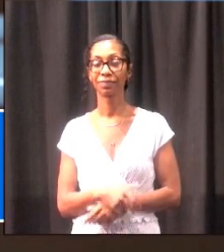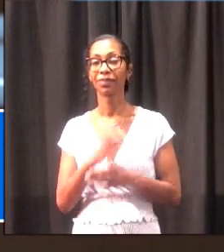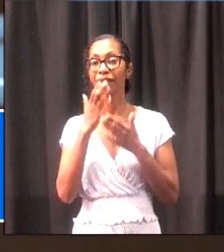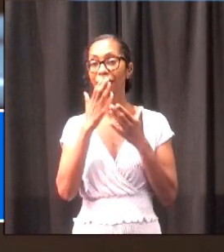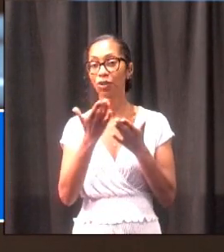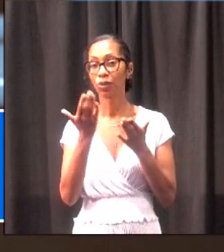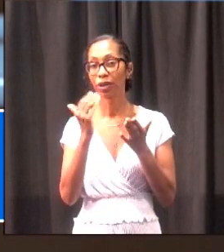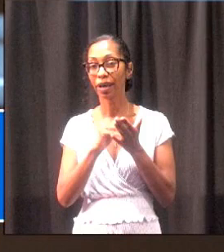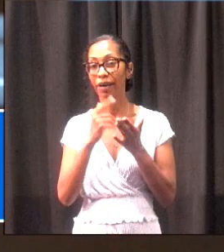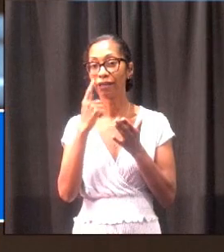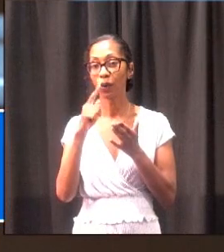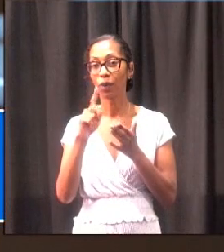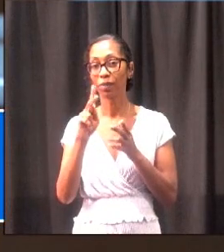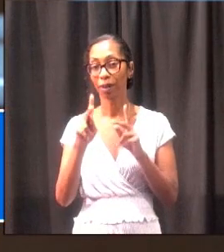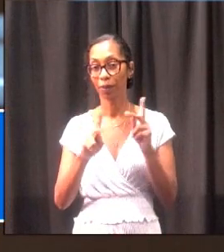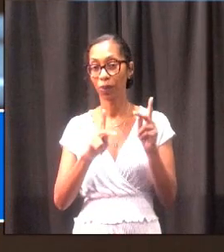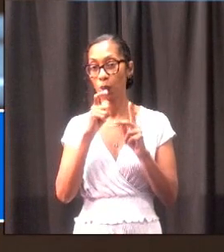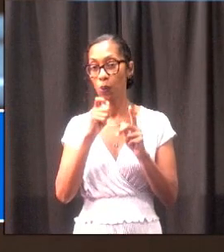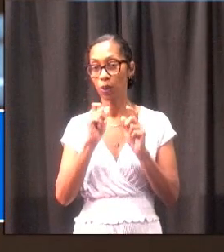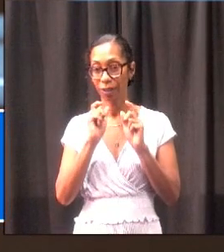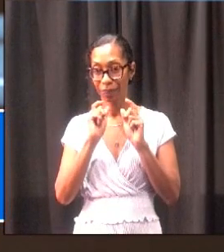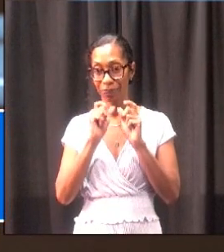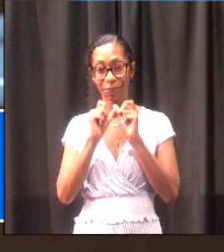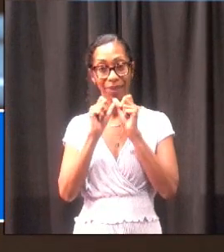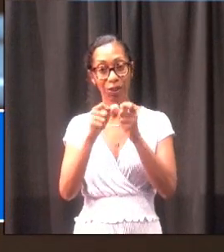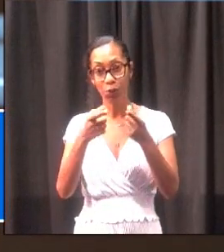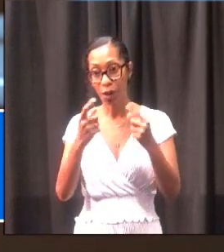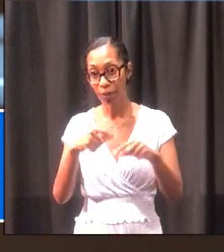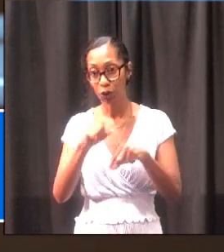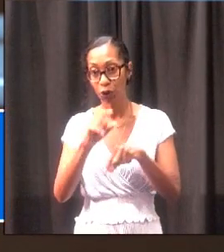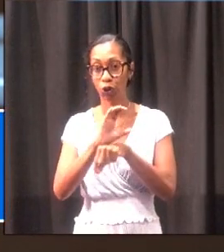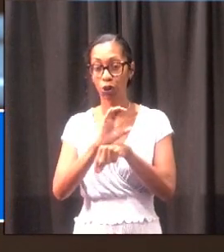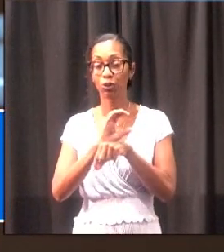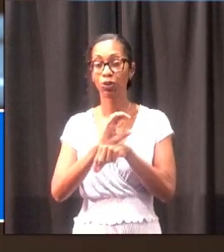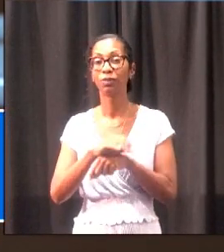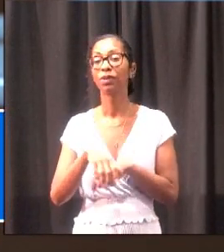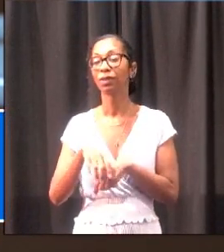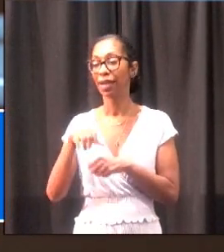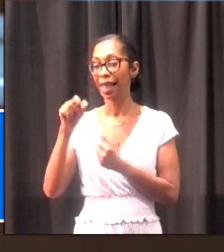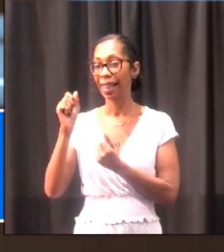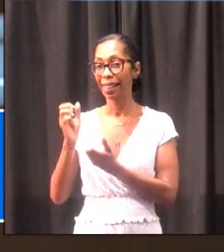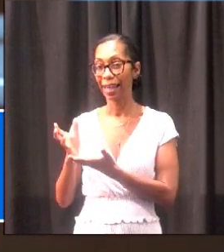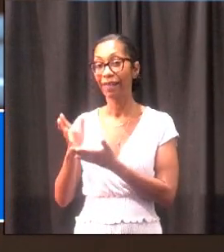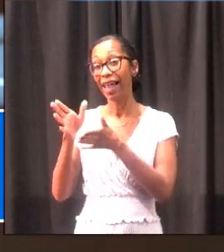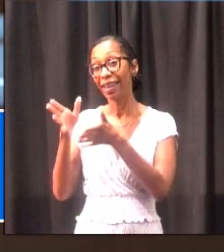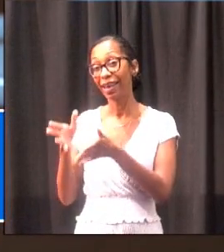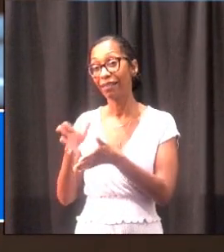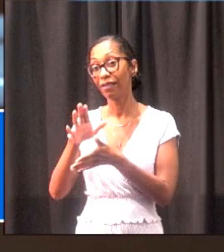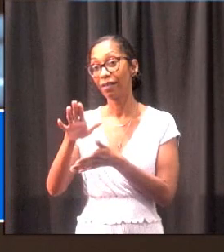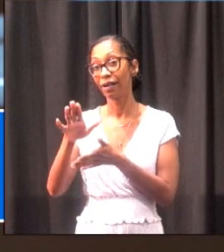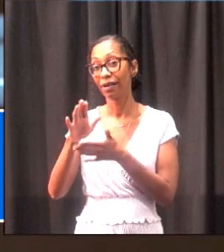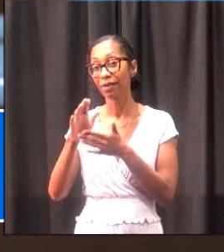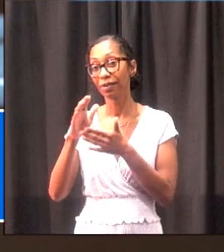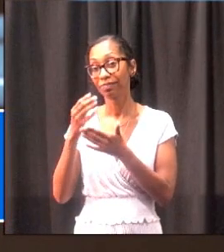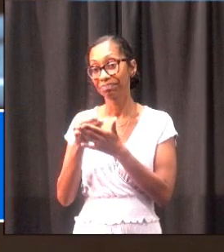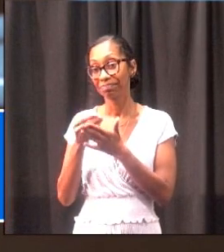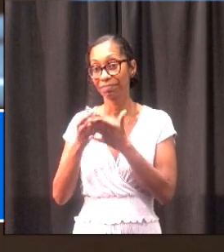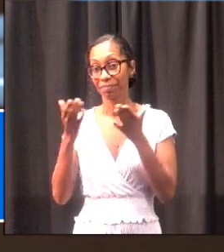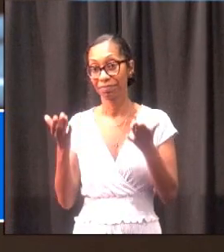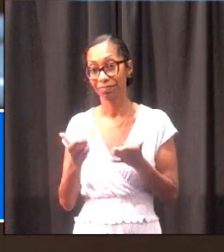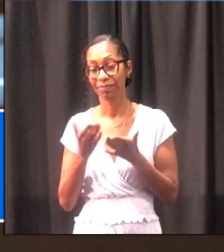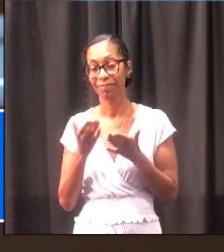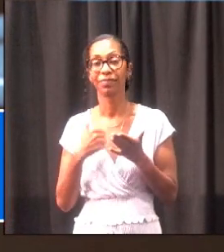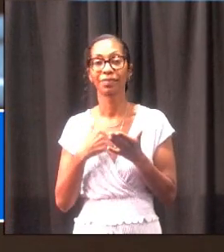again for those who continue to come and come to the church and drop off your offerings. I was in the vestibule the other day and people